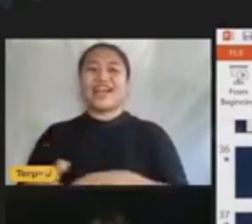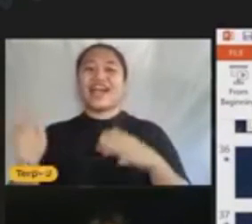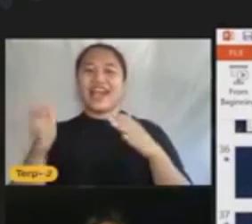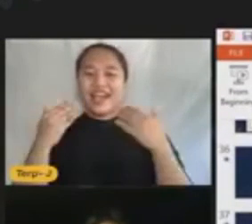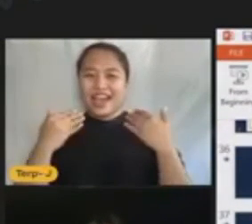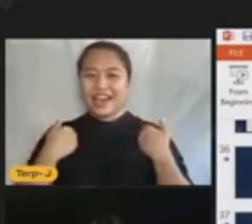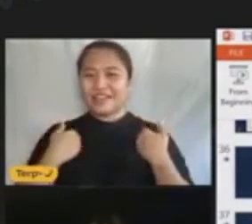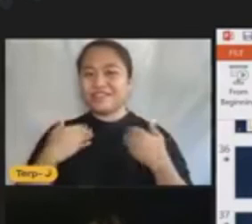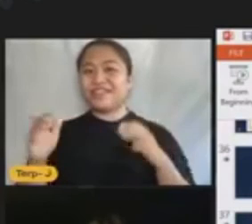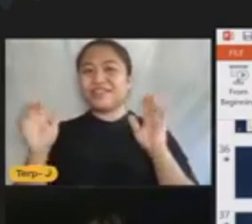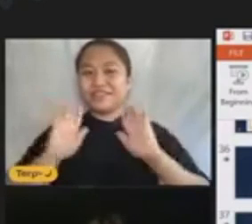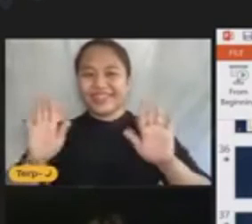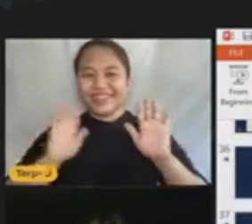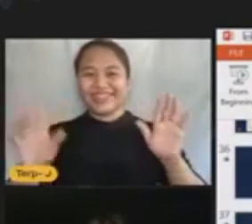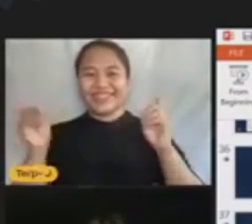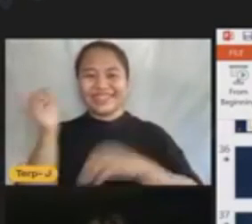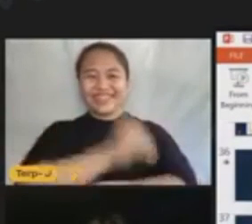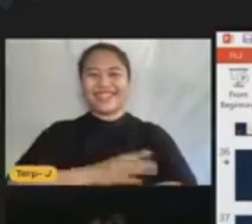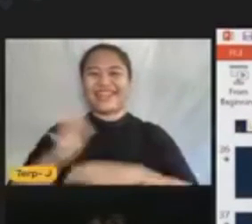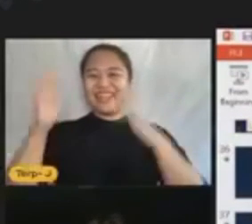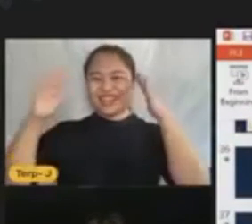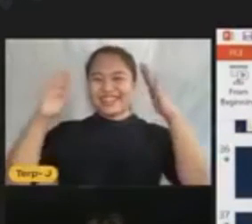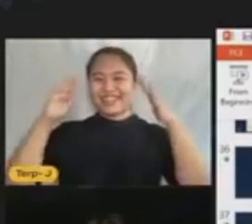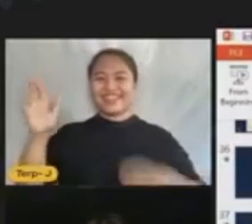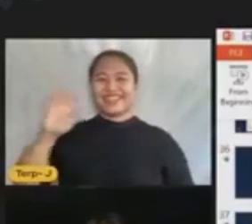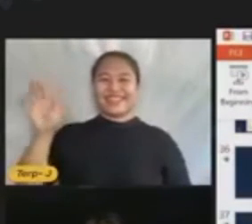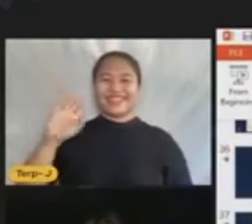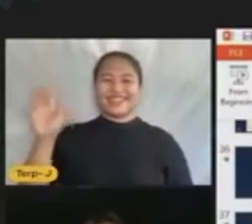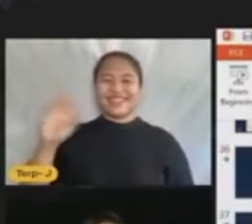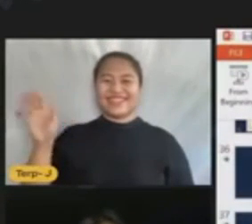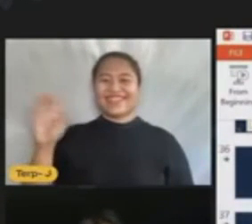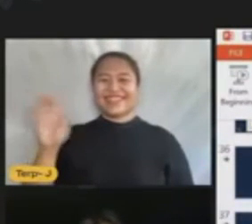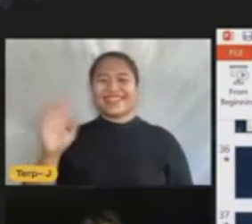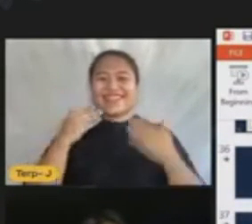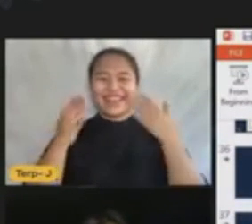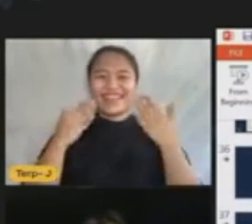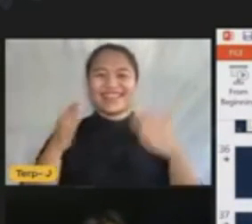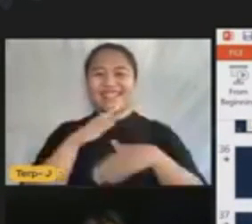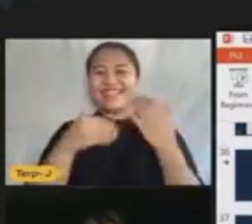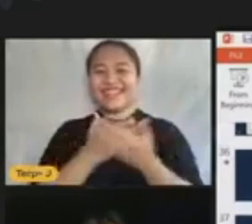Thank you, everyone. Thank you.